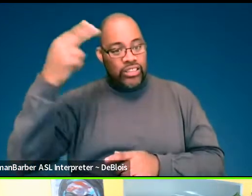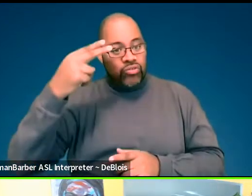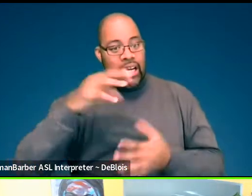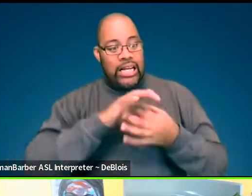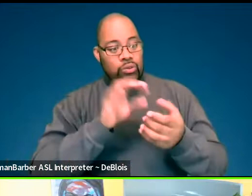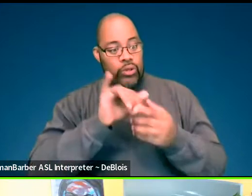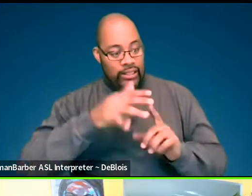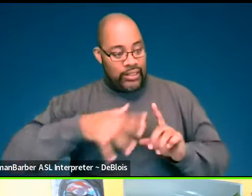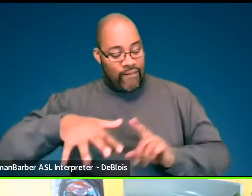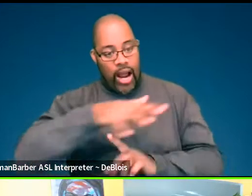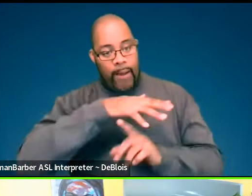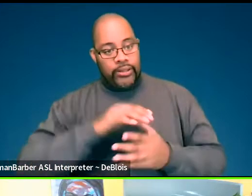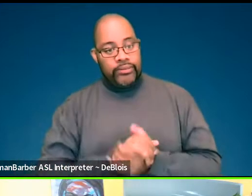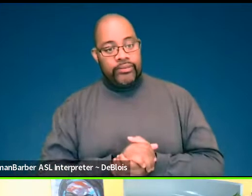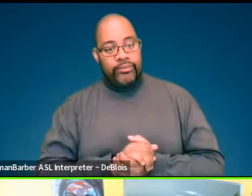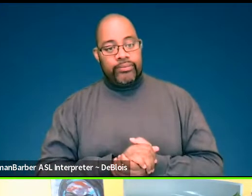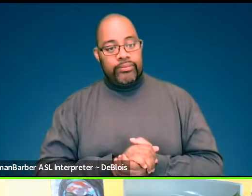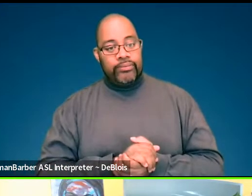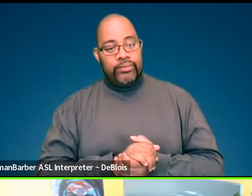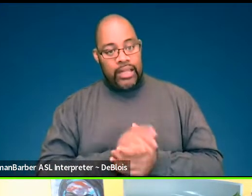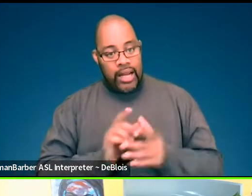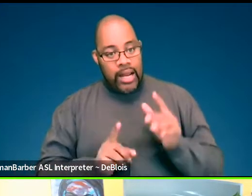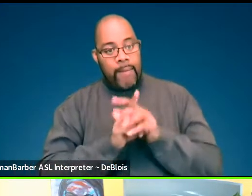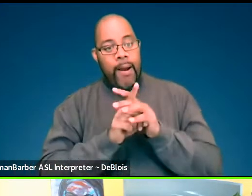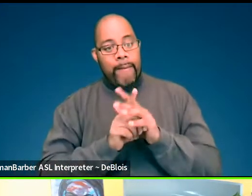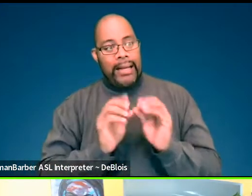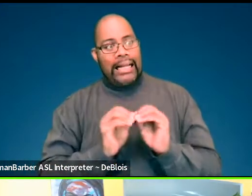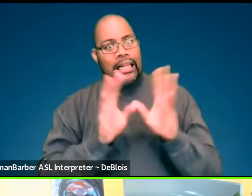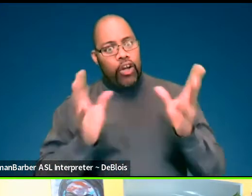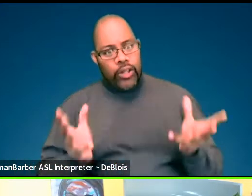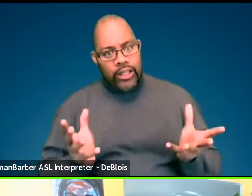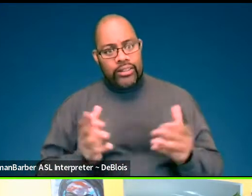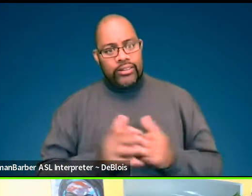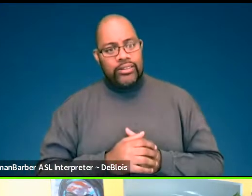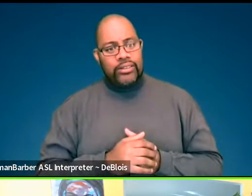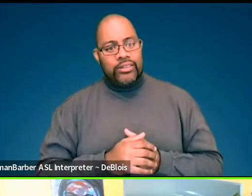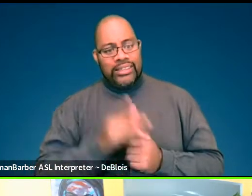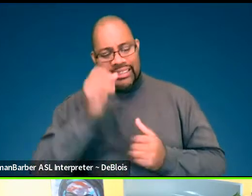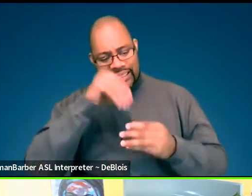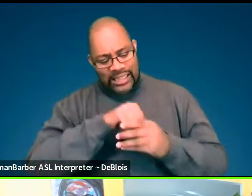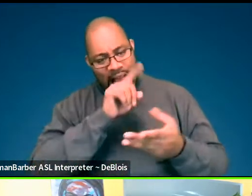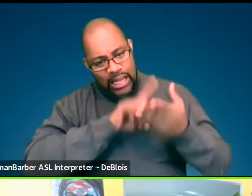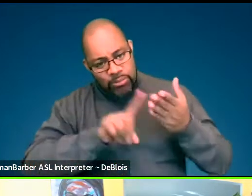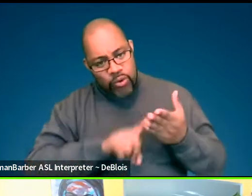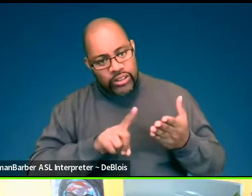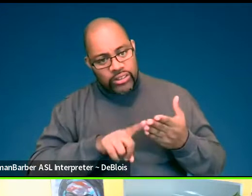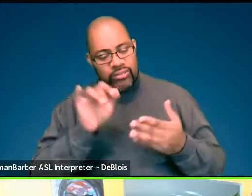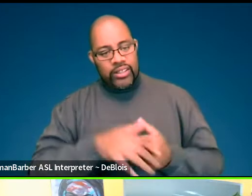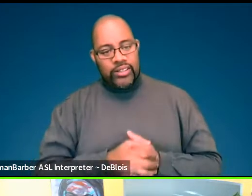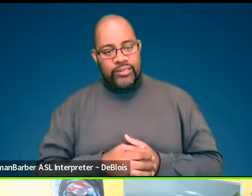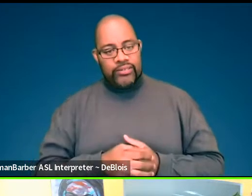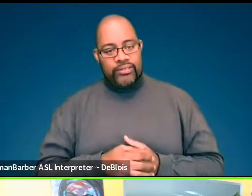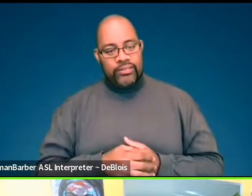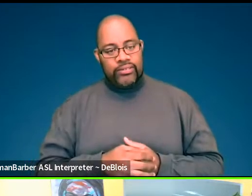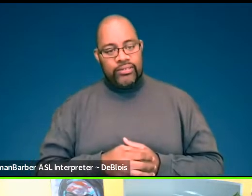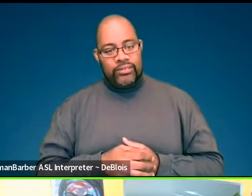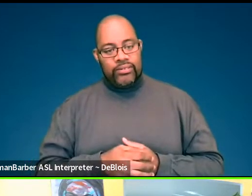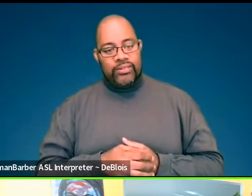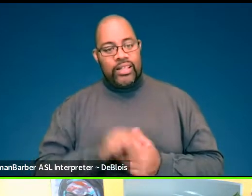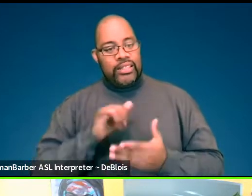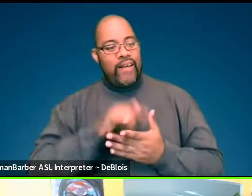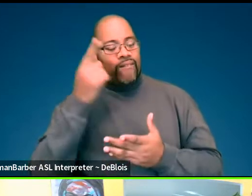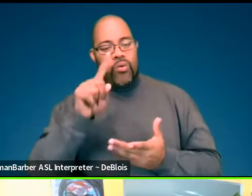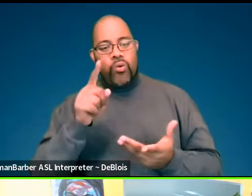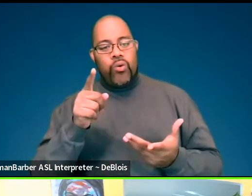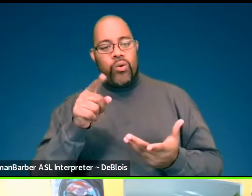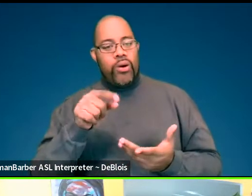to those environments come up clearly in the exploration of that. And that goes for like